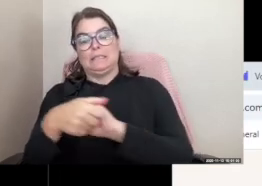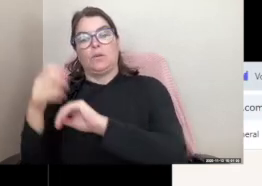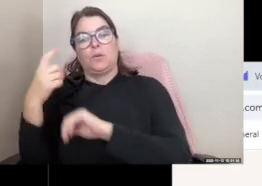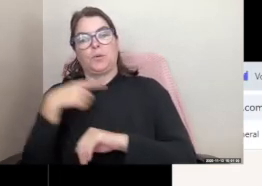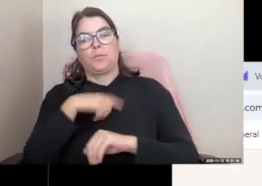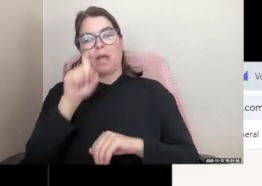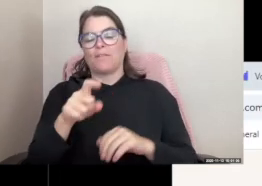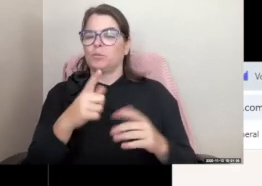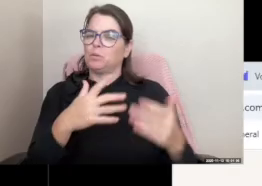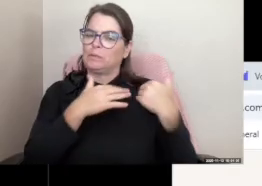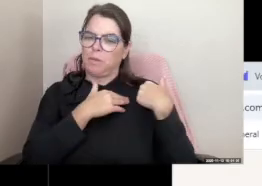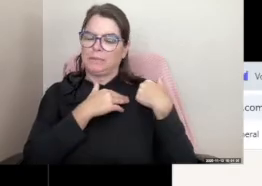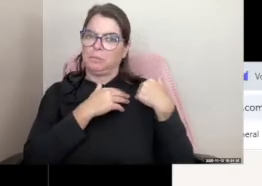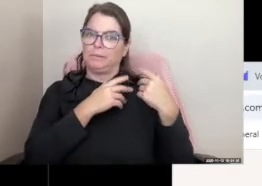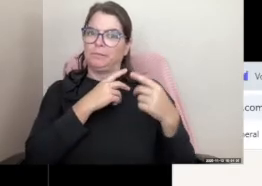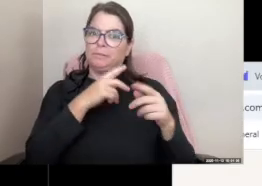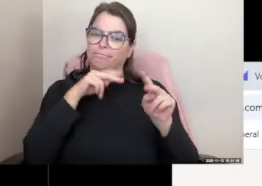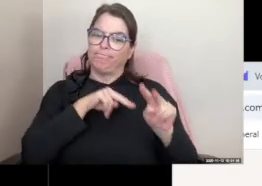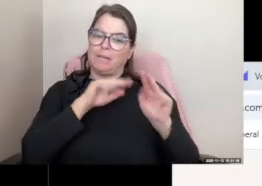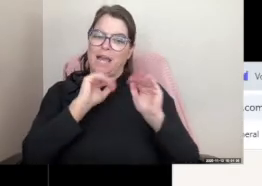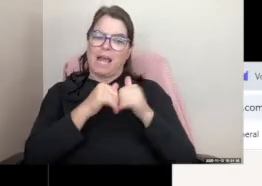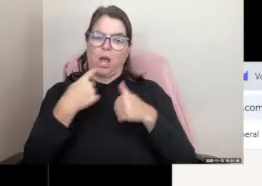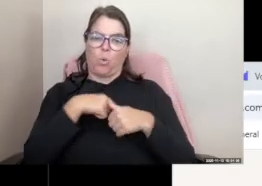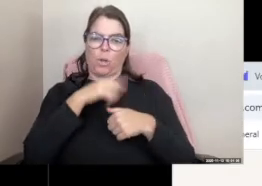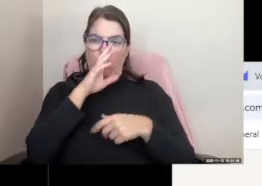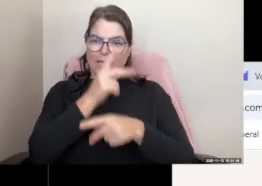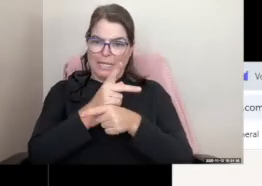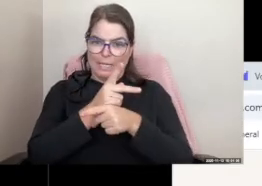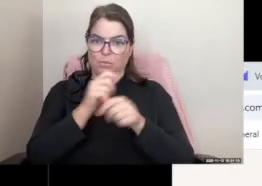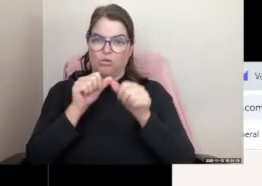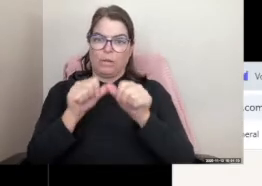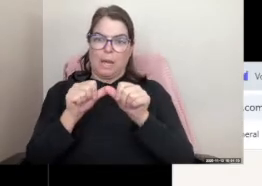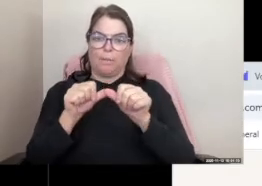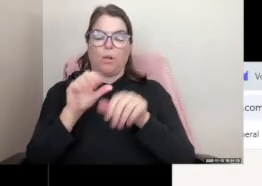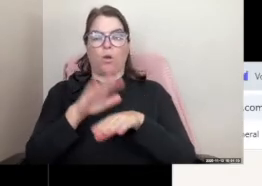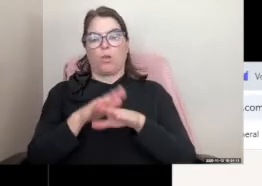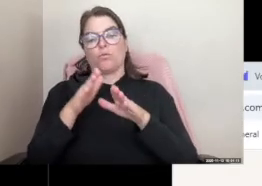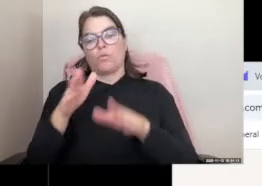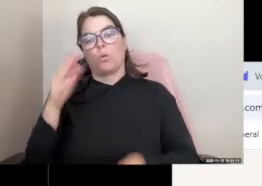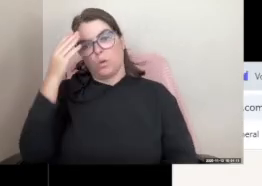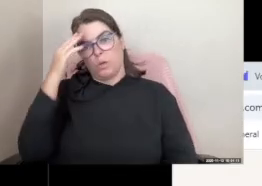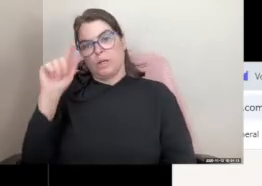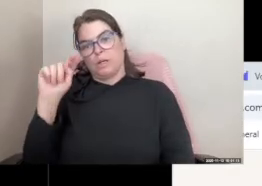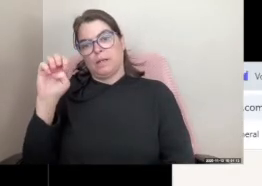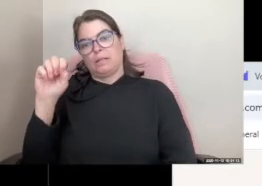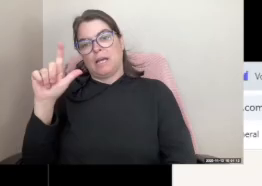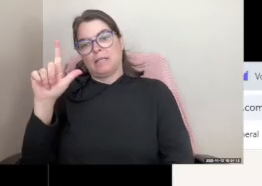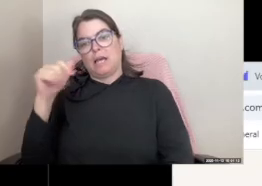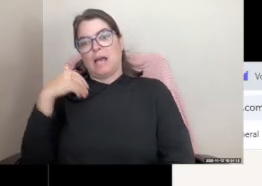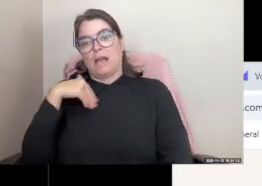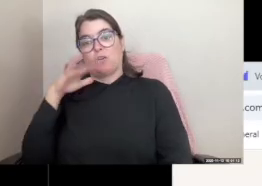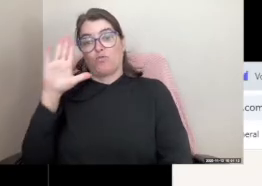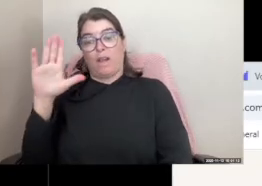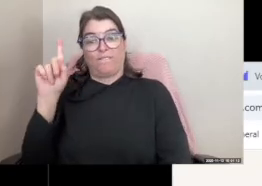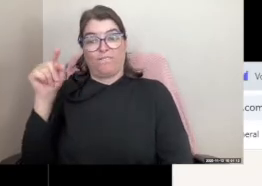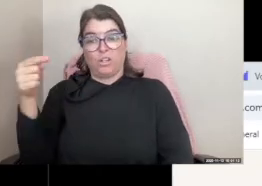many issues. So I think getting around to being on the boots on the ground, we've got to have butts in seats to make sure they get those good